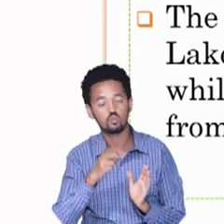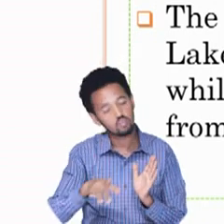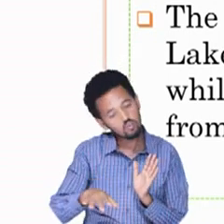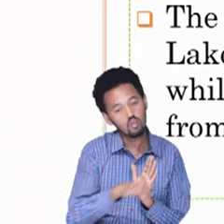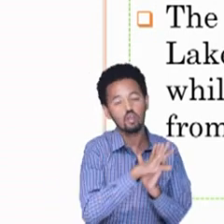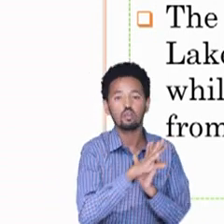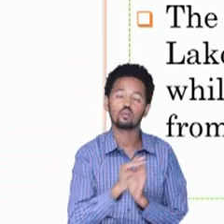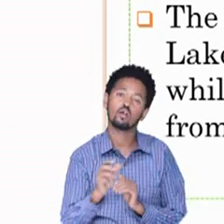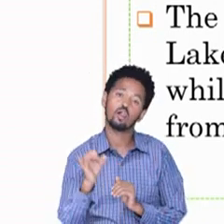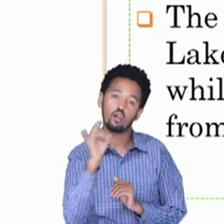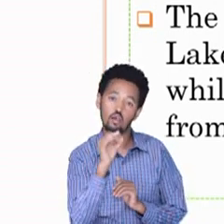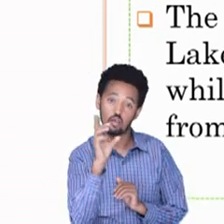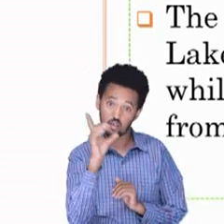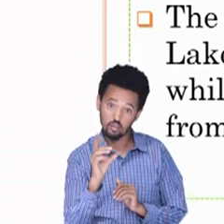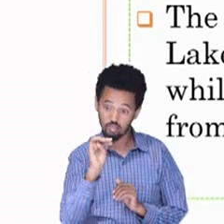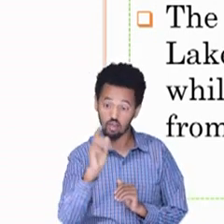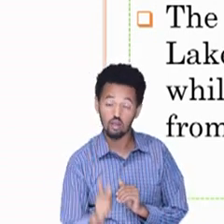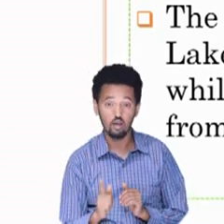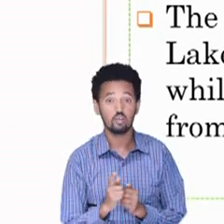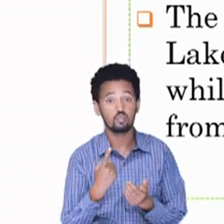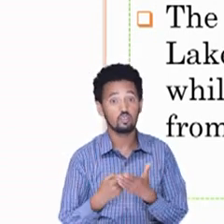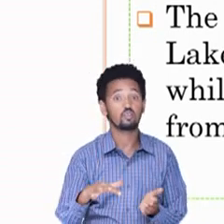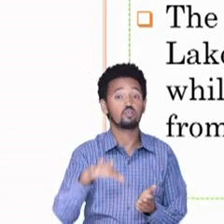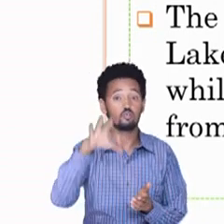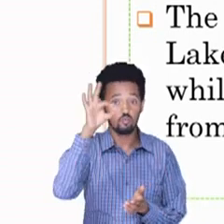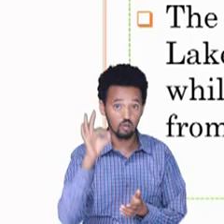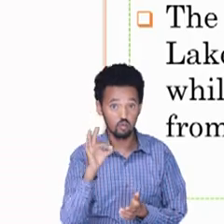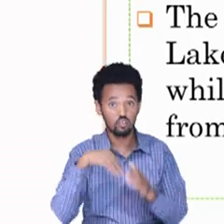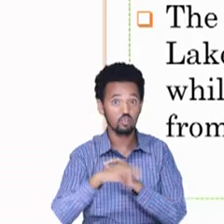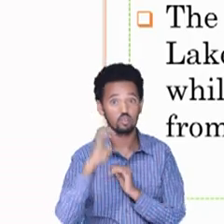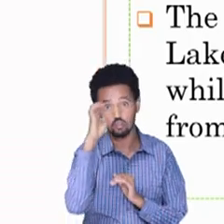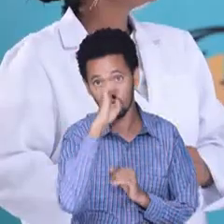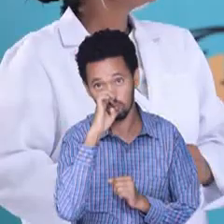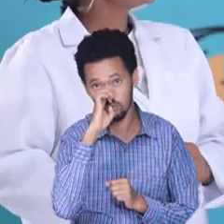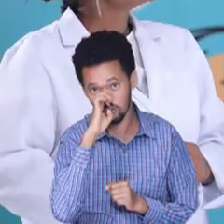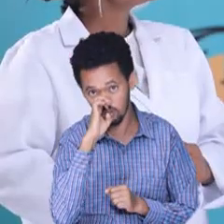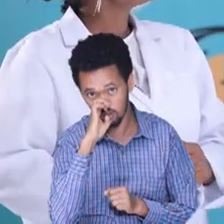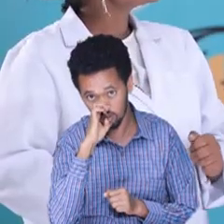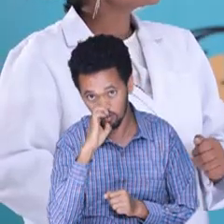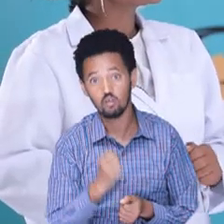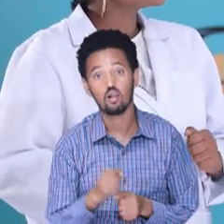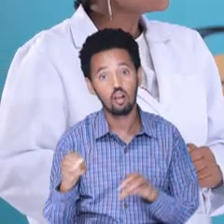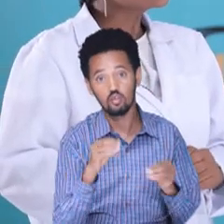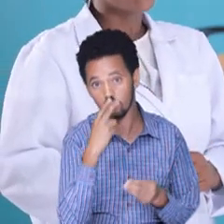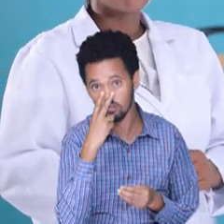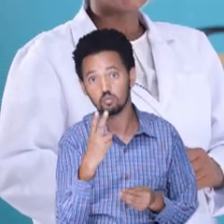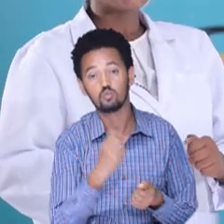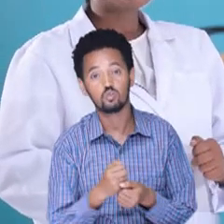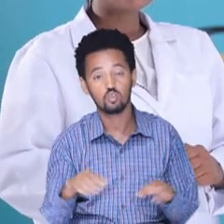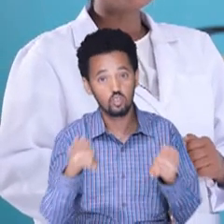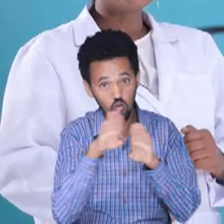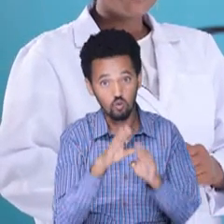Lake Tana. It is found in Ethiopia. Let us move to the closed